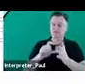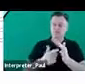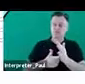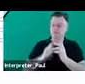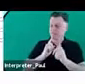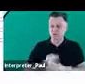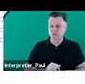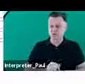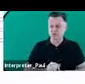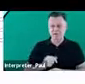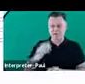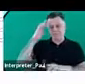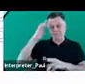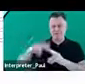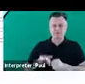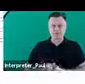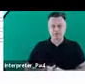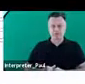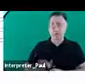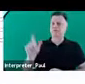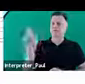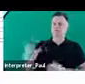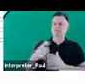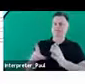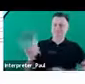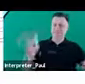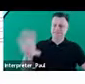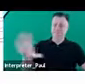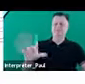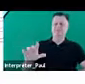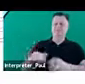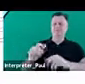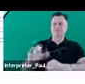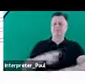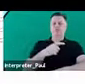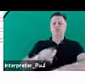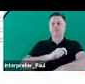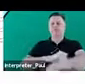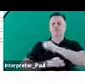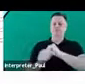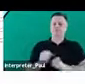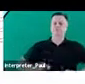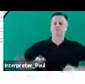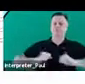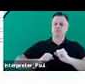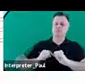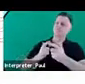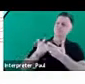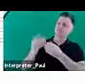It's really important that they develop the confidence to have the conversations with the employer themselves.